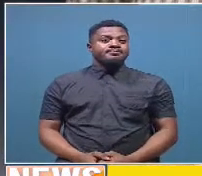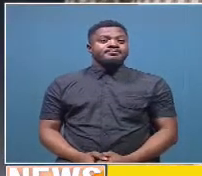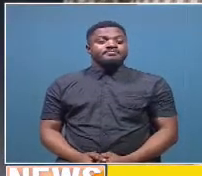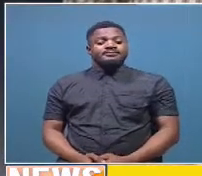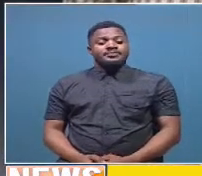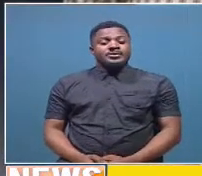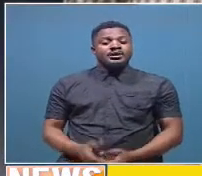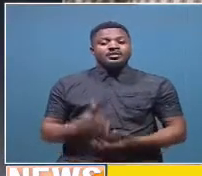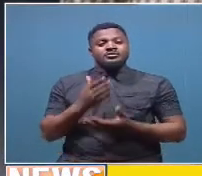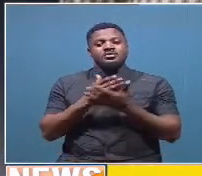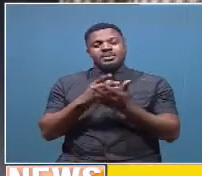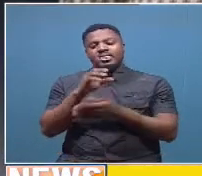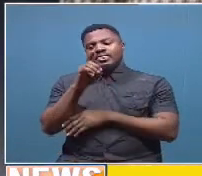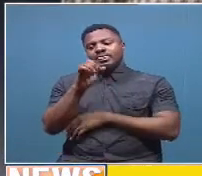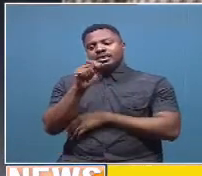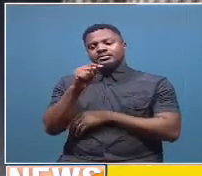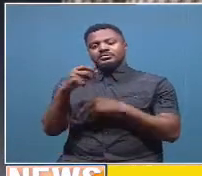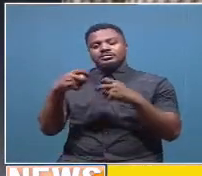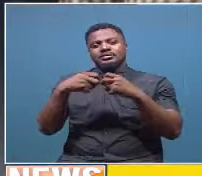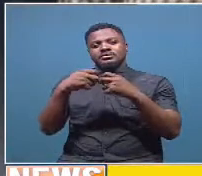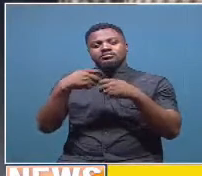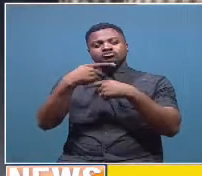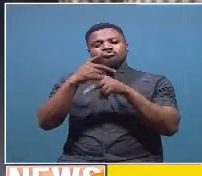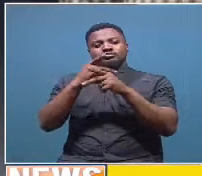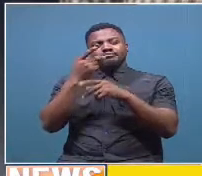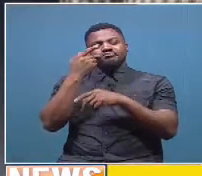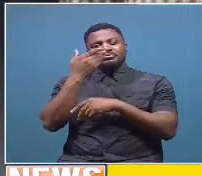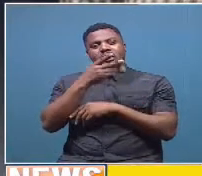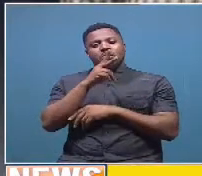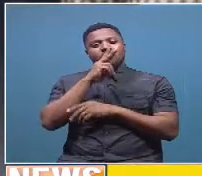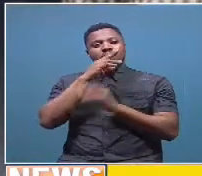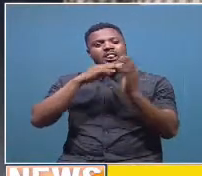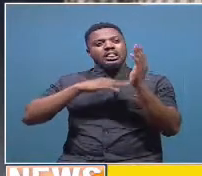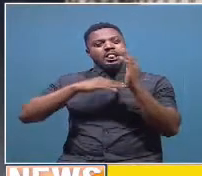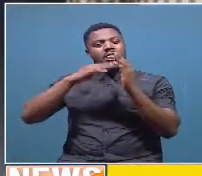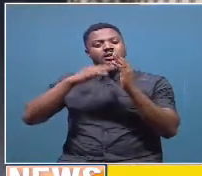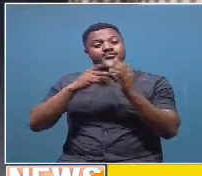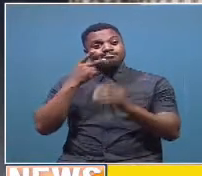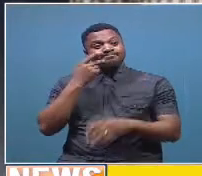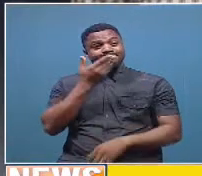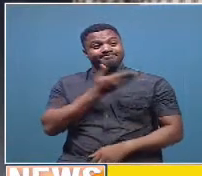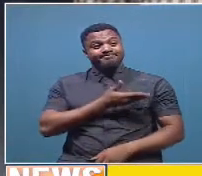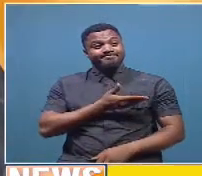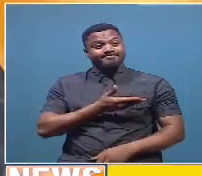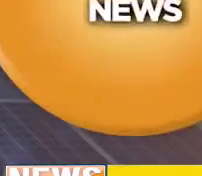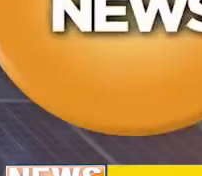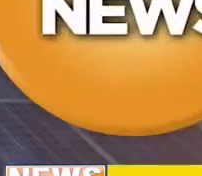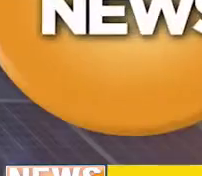We bring you some data on national power generation and the water level in the Akosombo and Bui Dam.